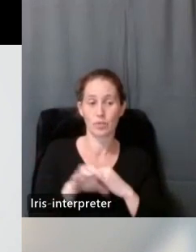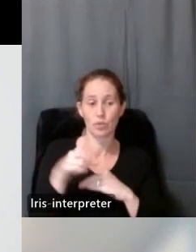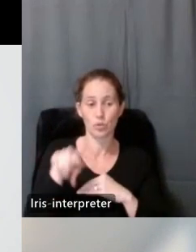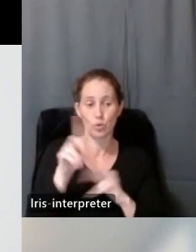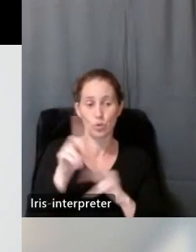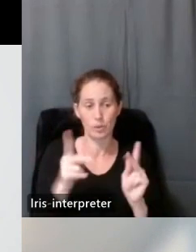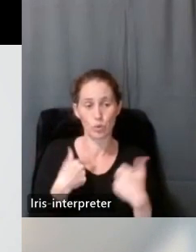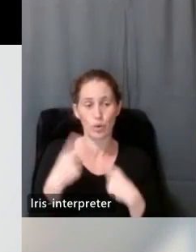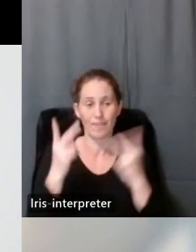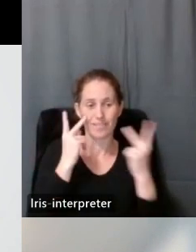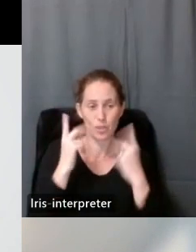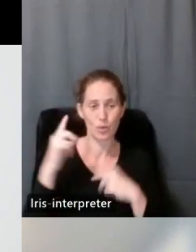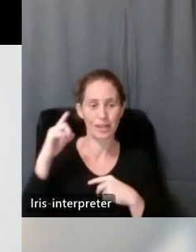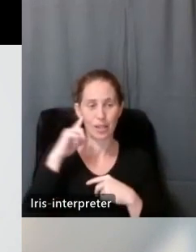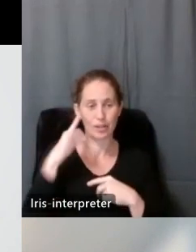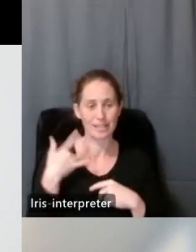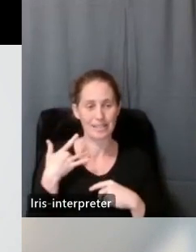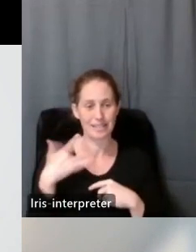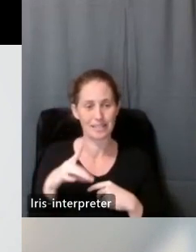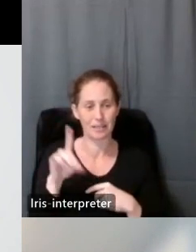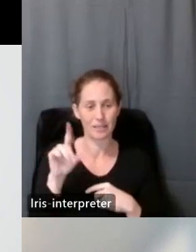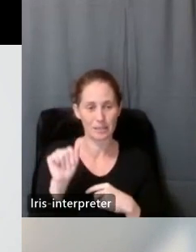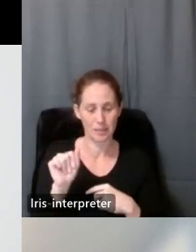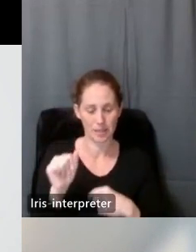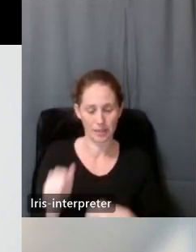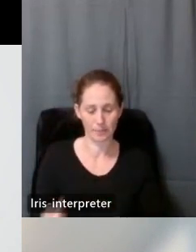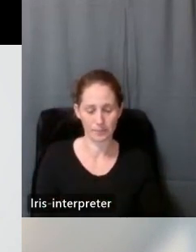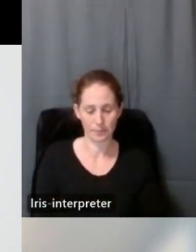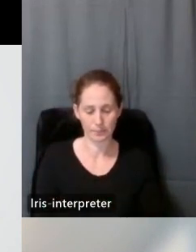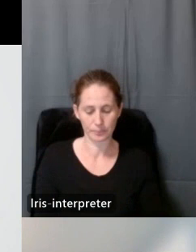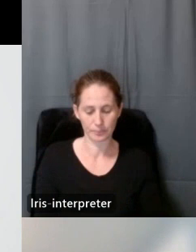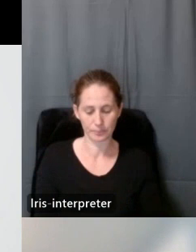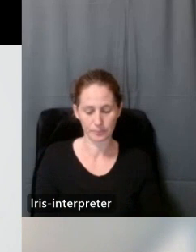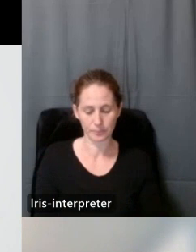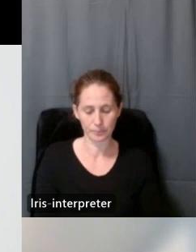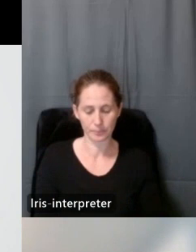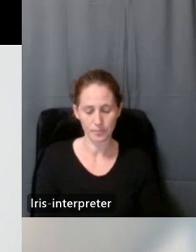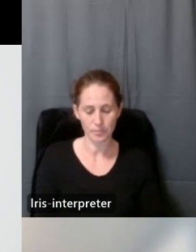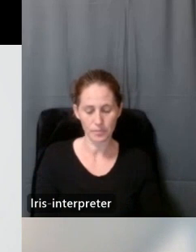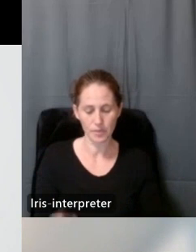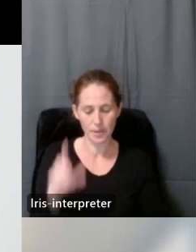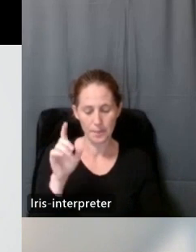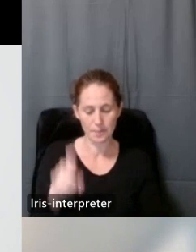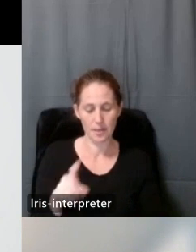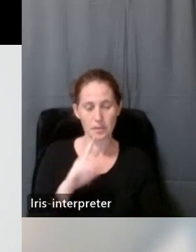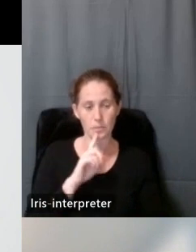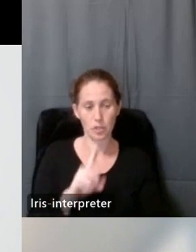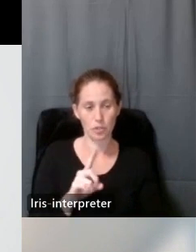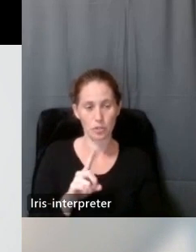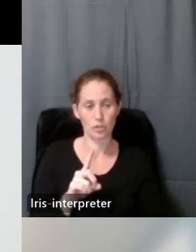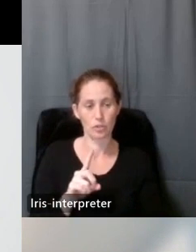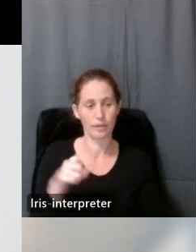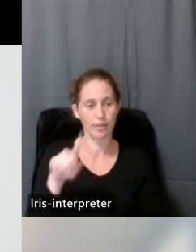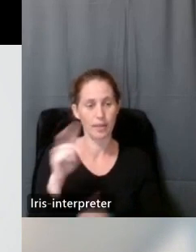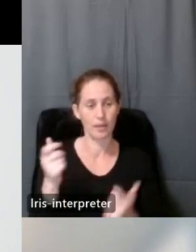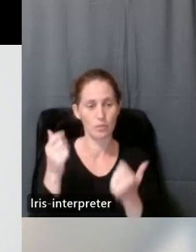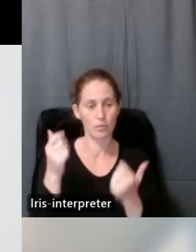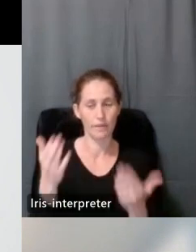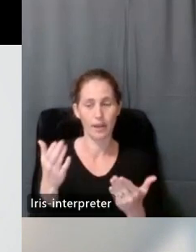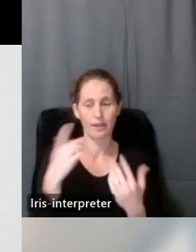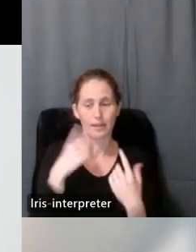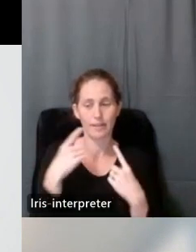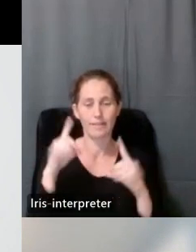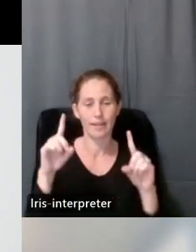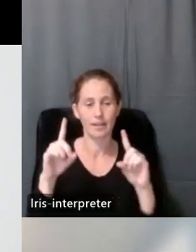people with visual, hearing, and sensory disabilities, and they must ensure that they provide